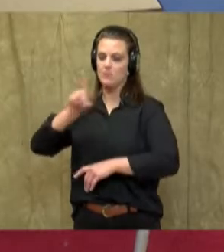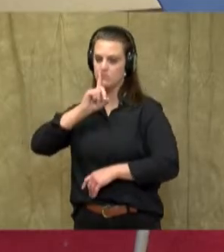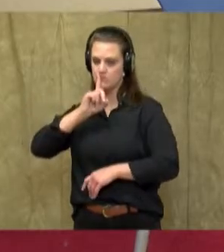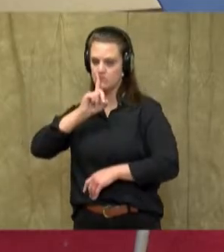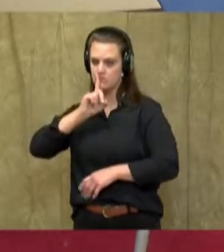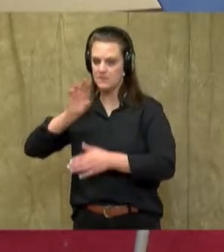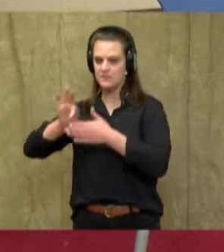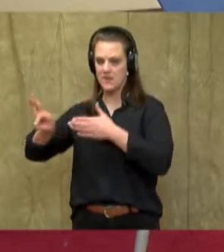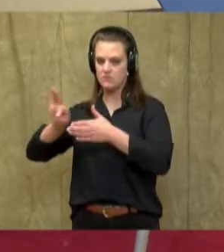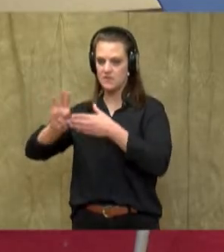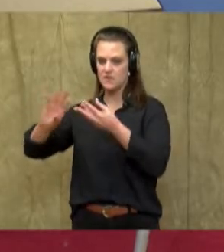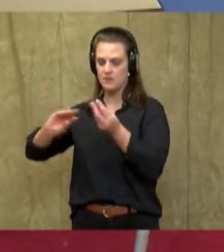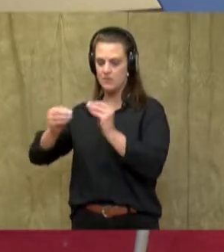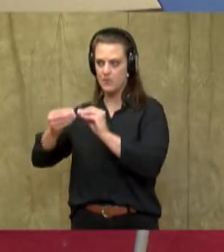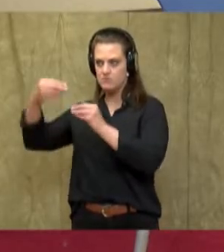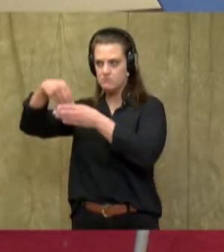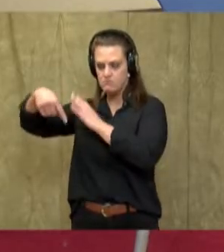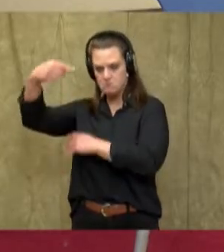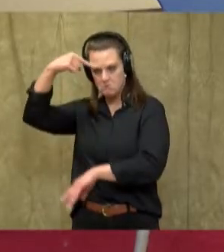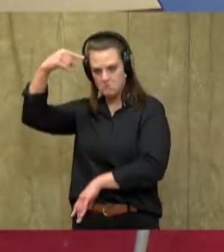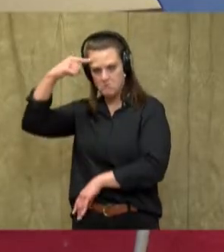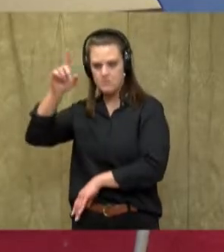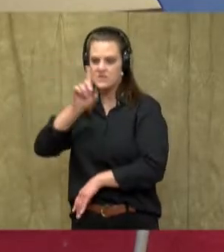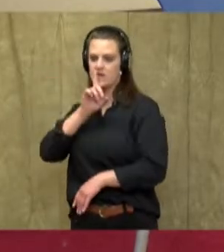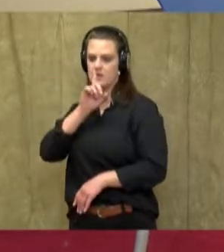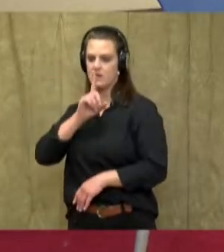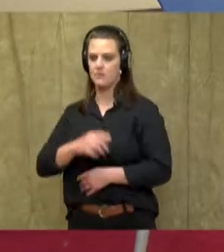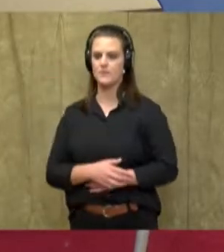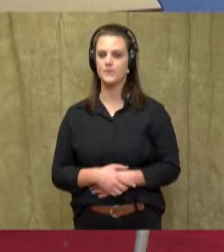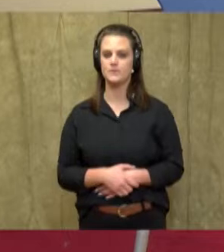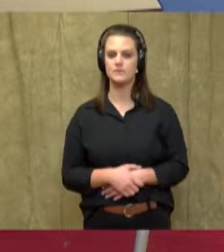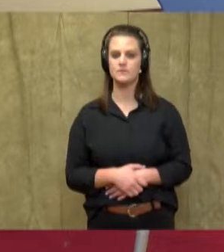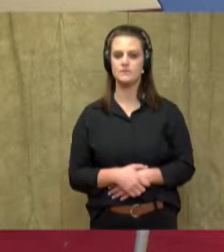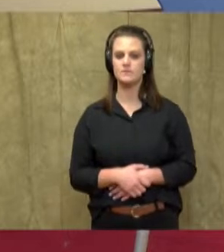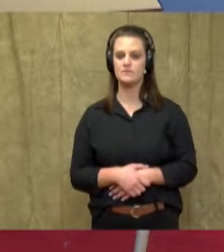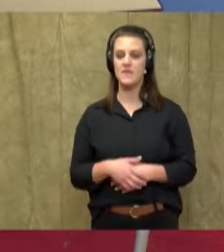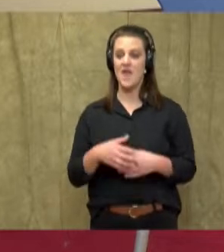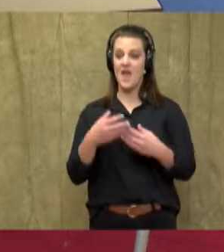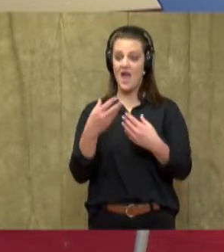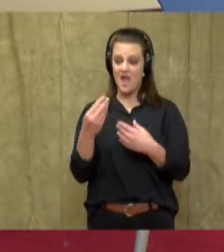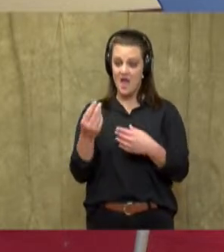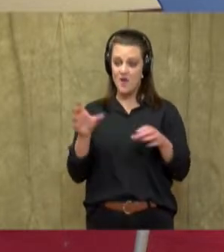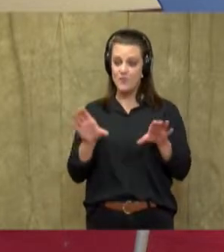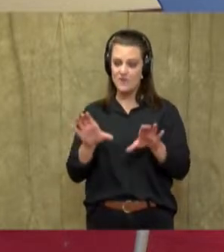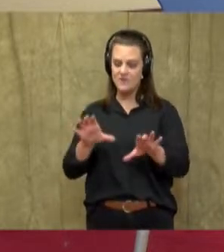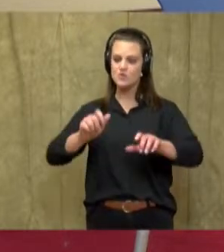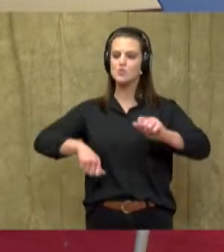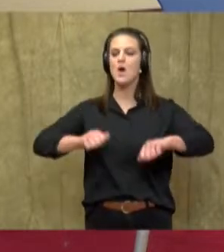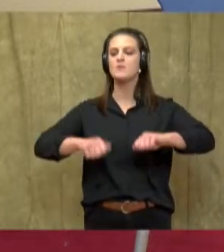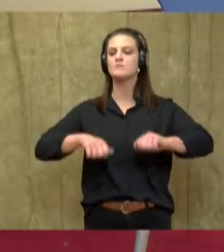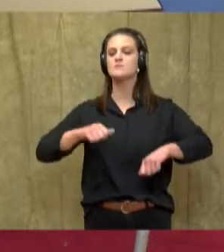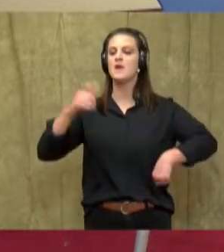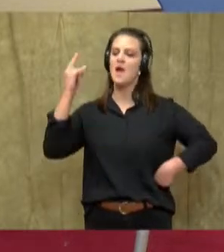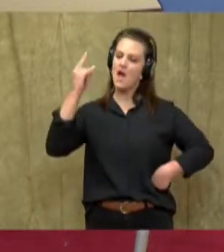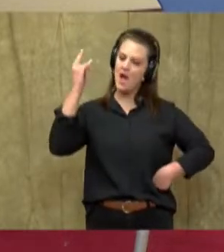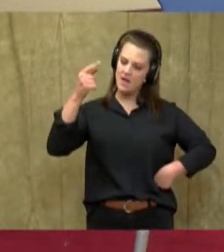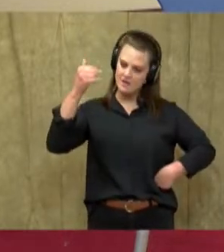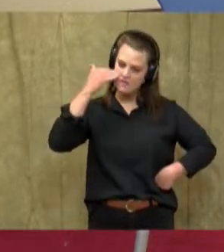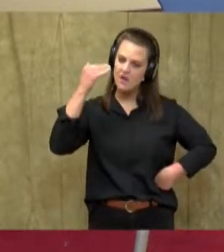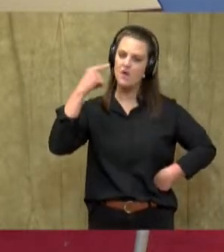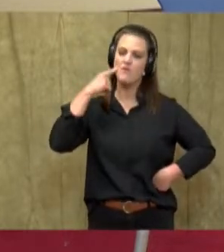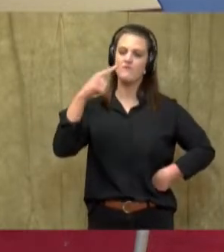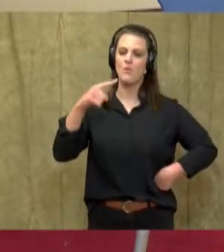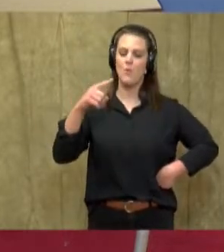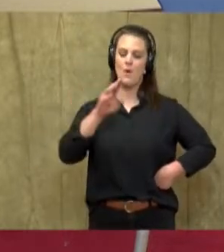silently counting the number of the beat that we are on. And we even did some rock and roll drum rhythms at the end for our